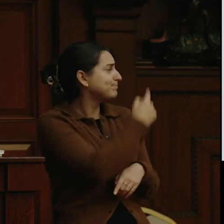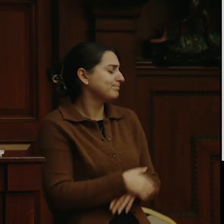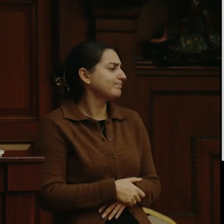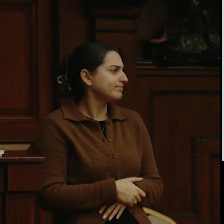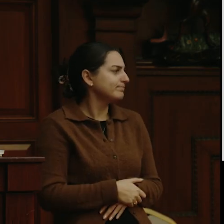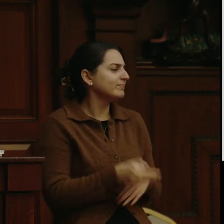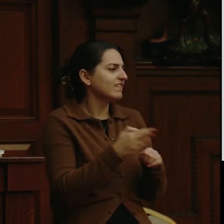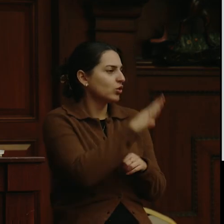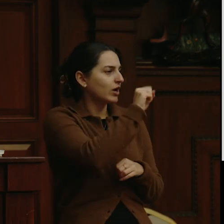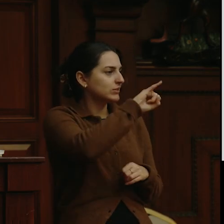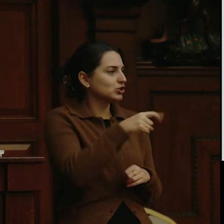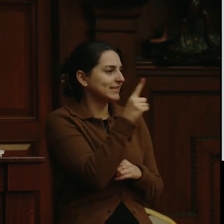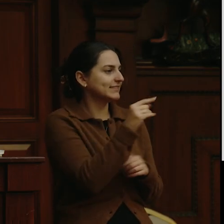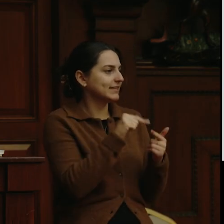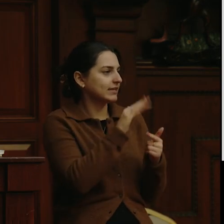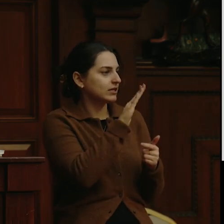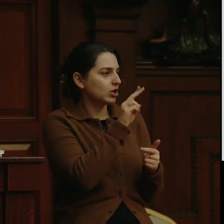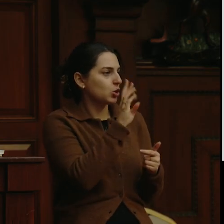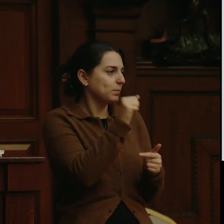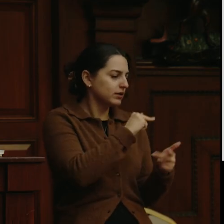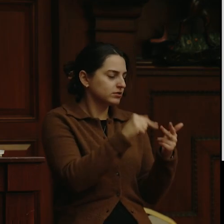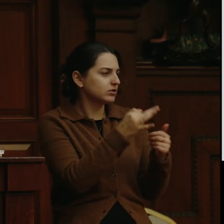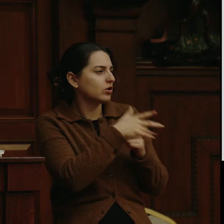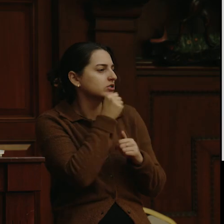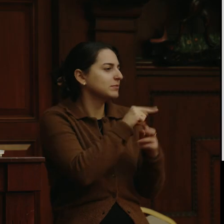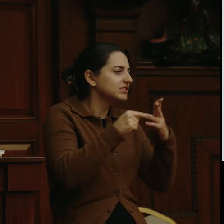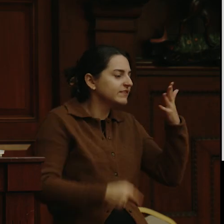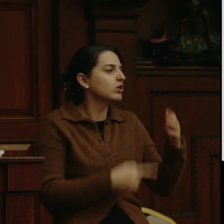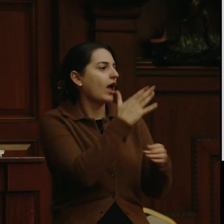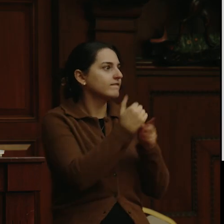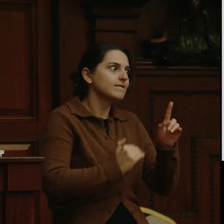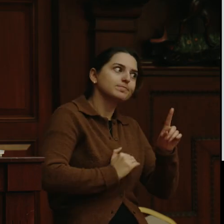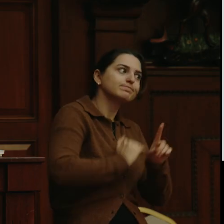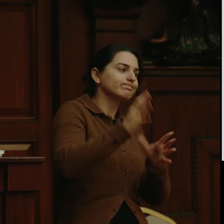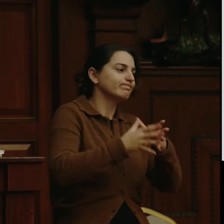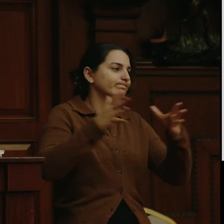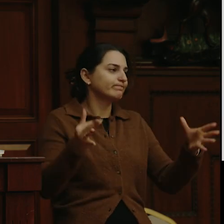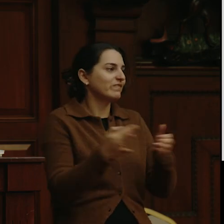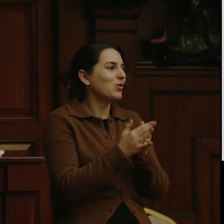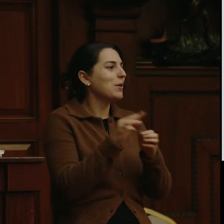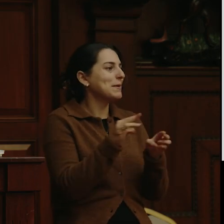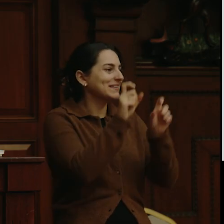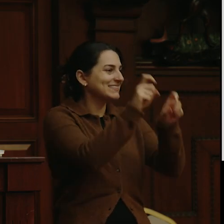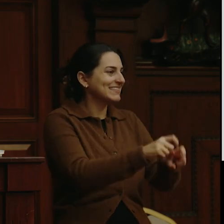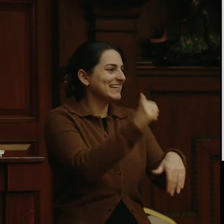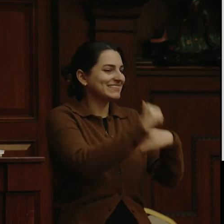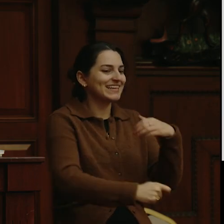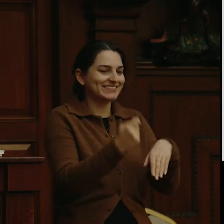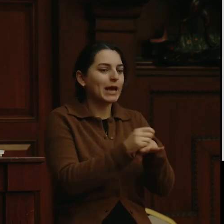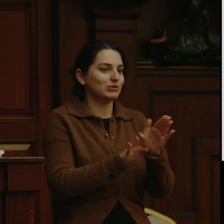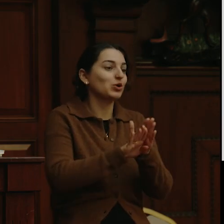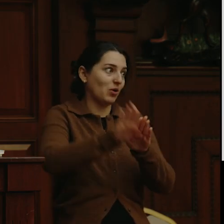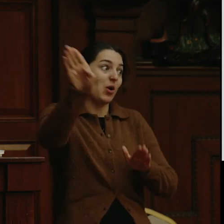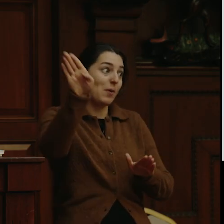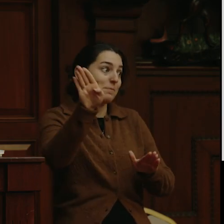for Sjögren's disease, lupus, and myositis, and systemic sclerosis, there's an increase in day ward attendances. And I see that as a